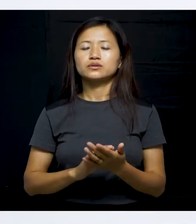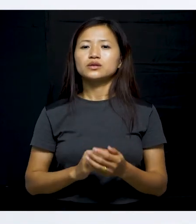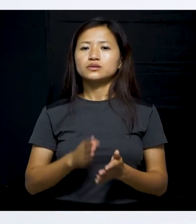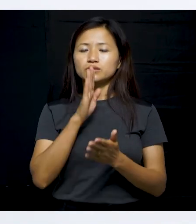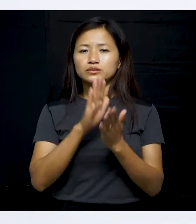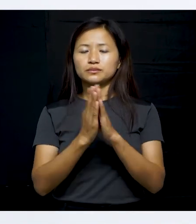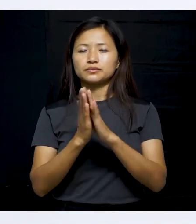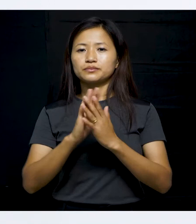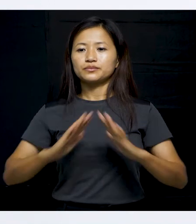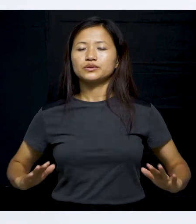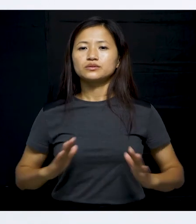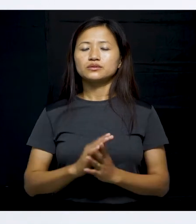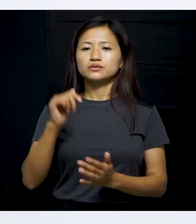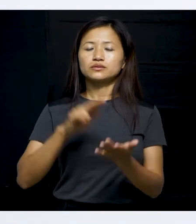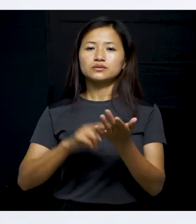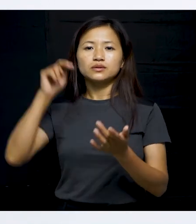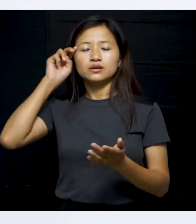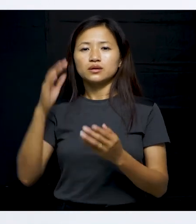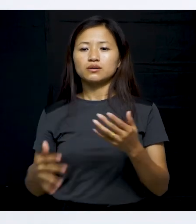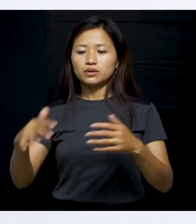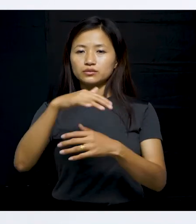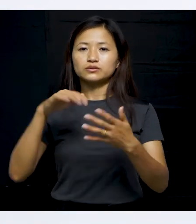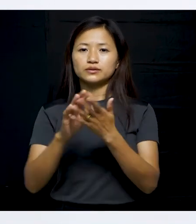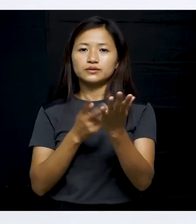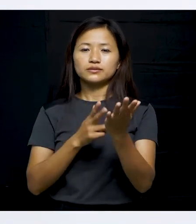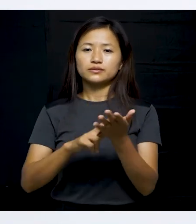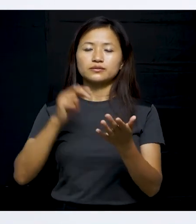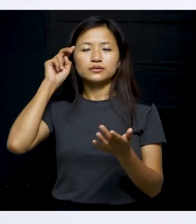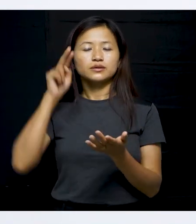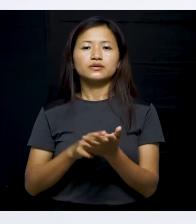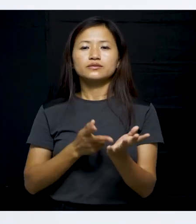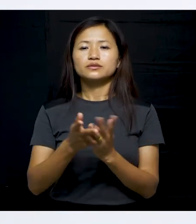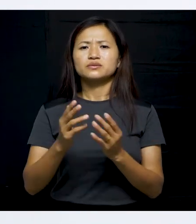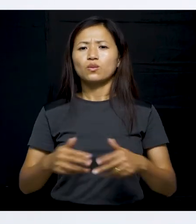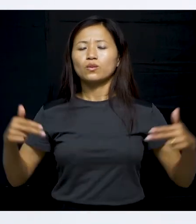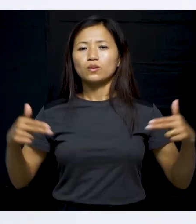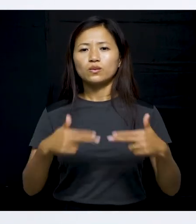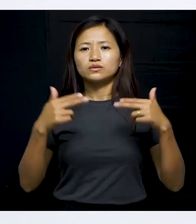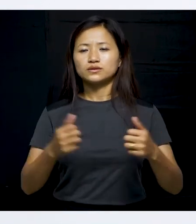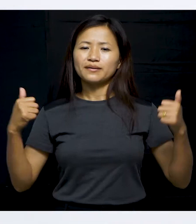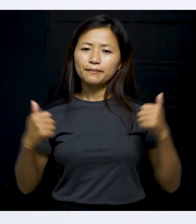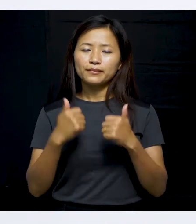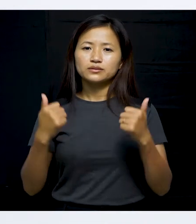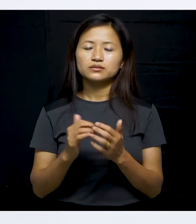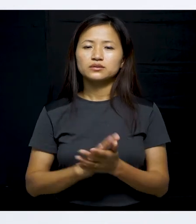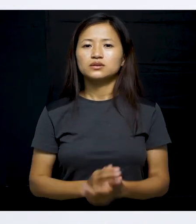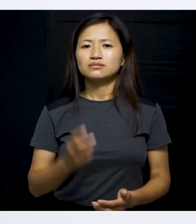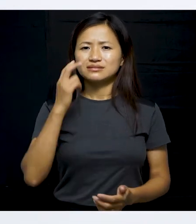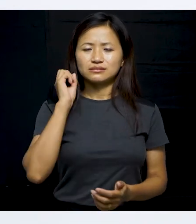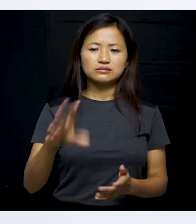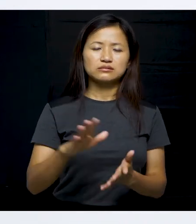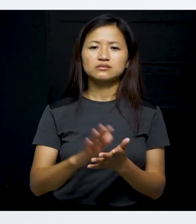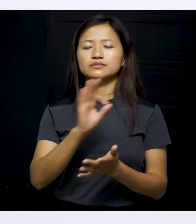those days, even in the Naga, even among the Naga villages, there were so many wars and battles. There was hatred among them. There was